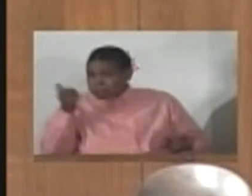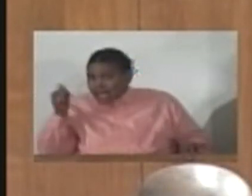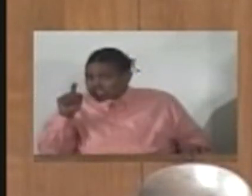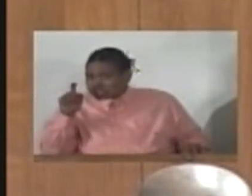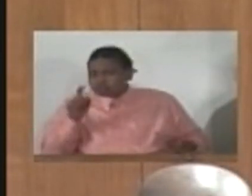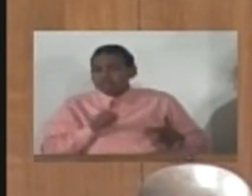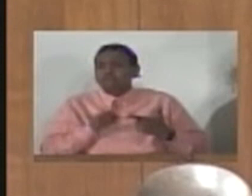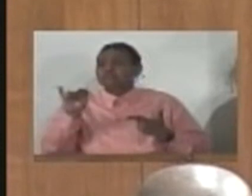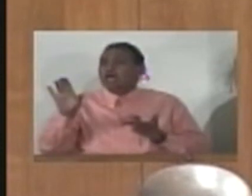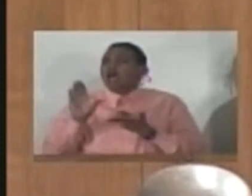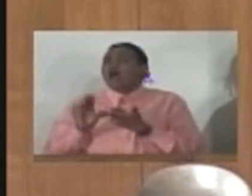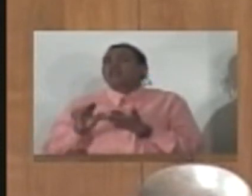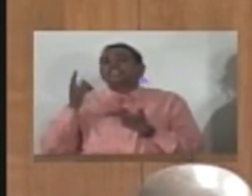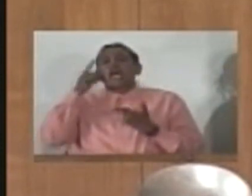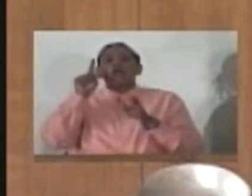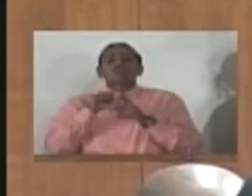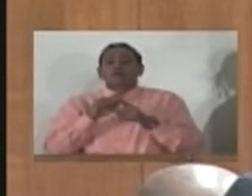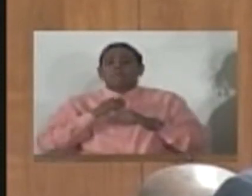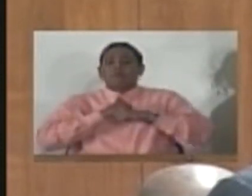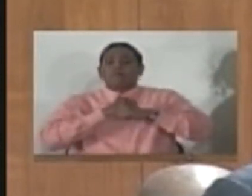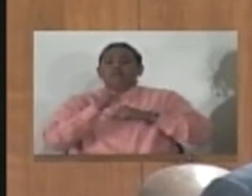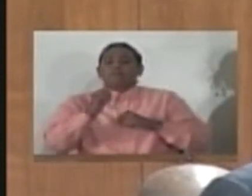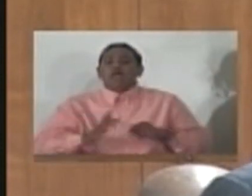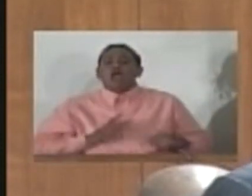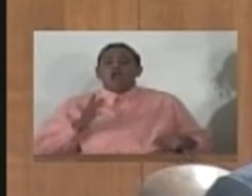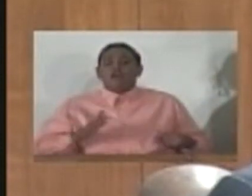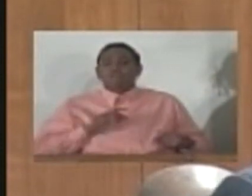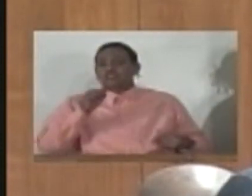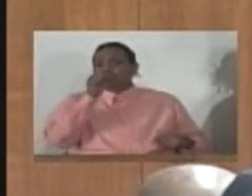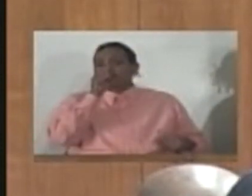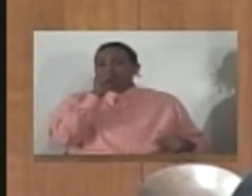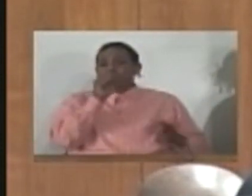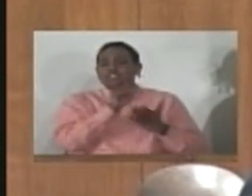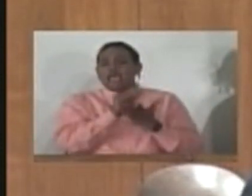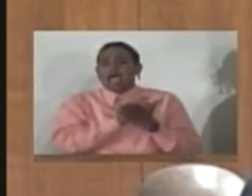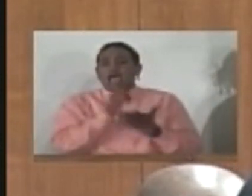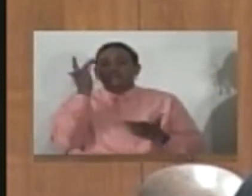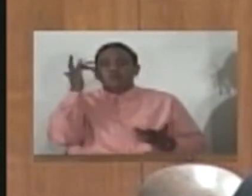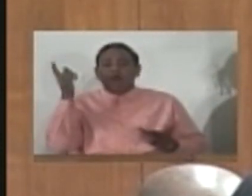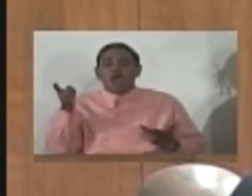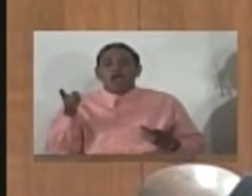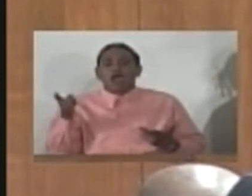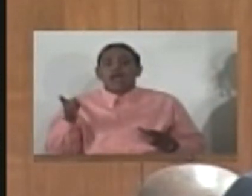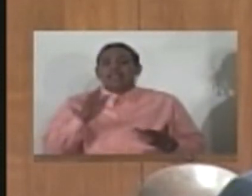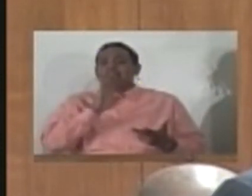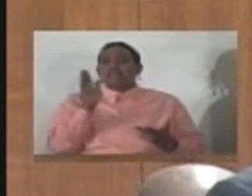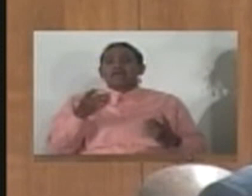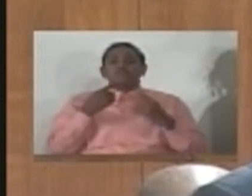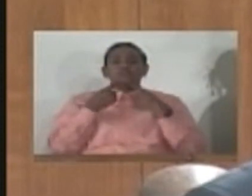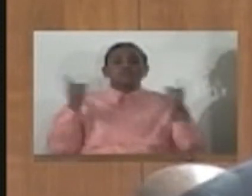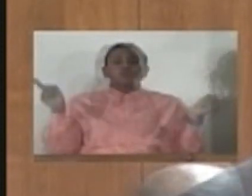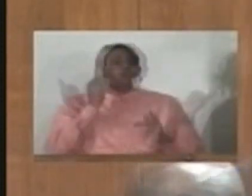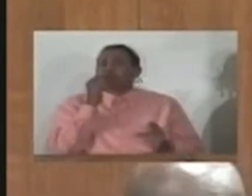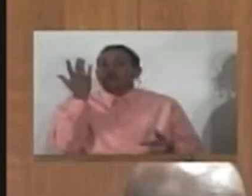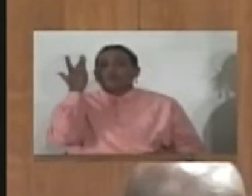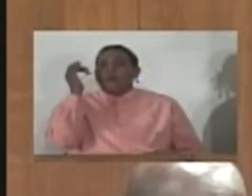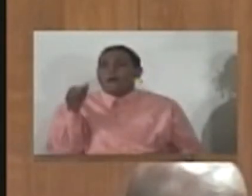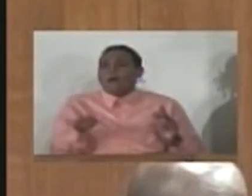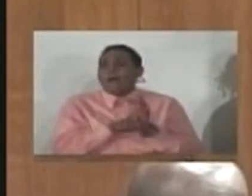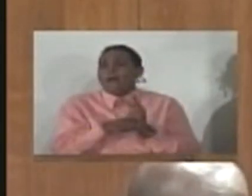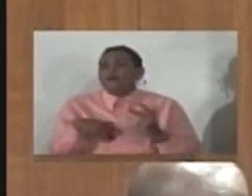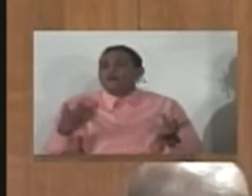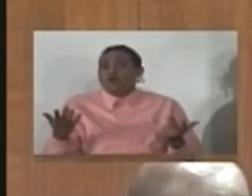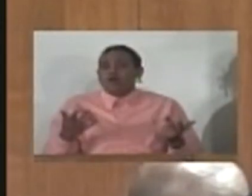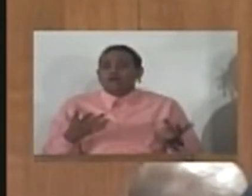concession agreement protected by the Official Secrecy Act, never to be disclosed to the Jamaican people? Since